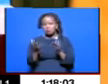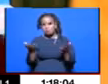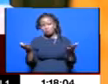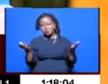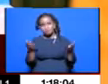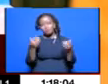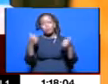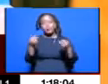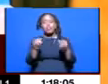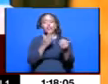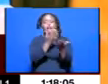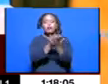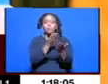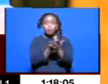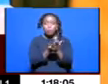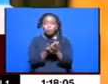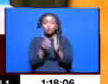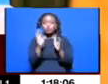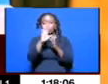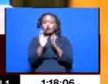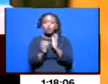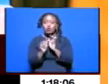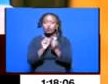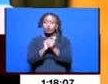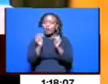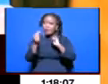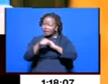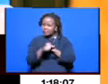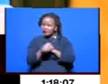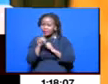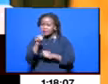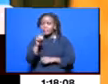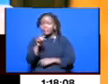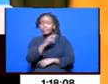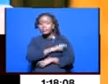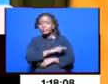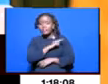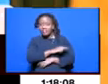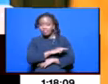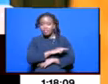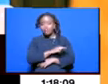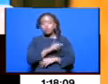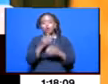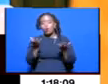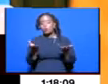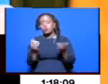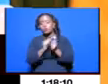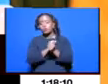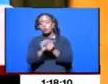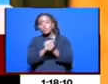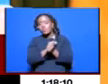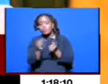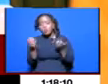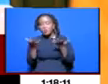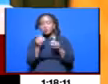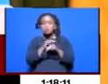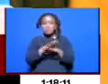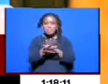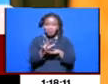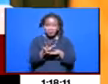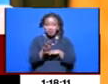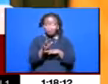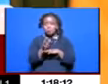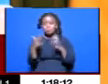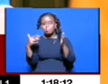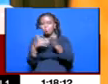proposed constitutional amendment is of such a nature as to destroy, destabilize, or